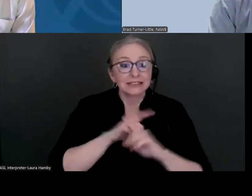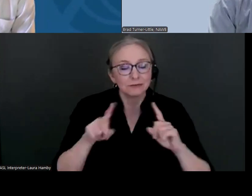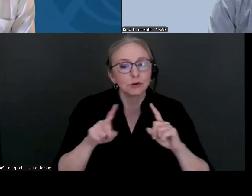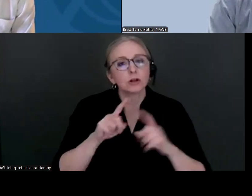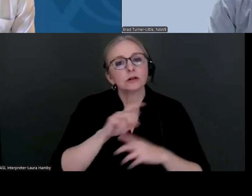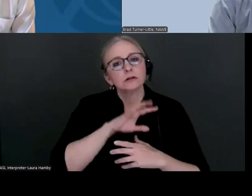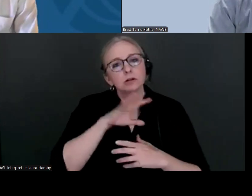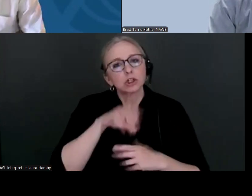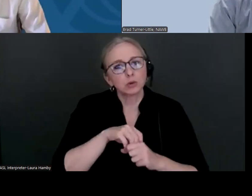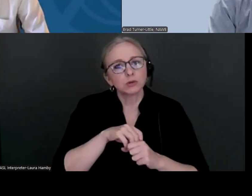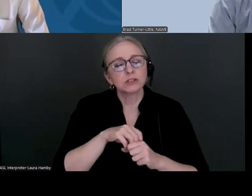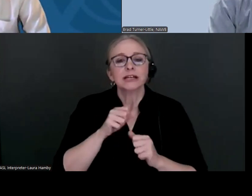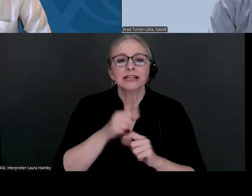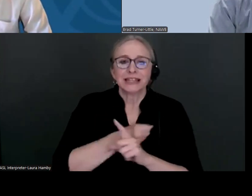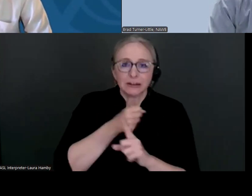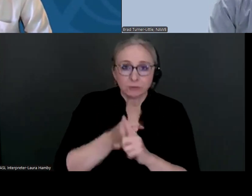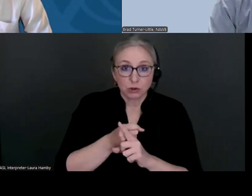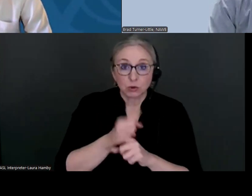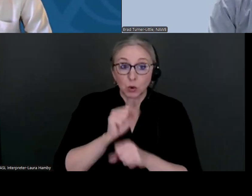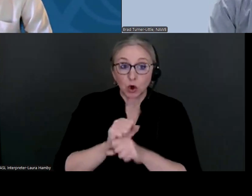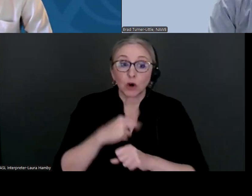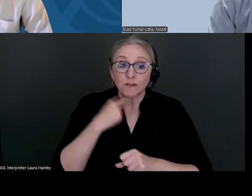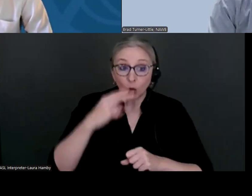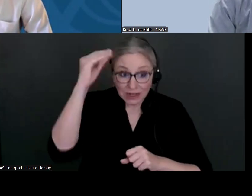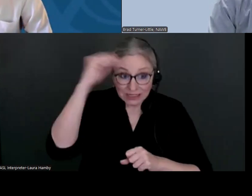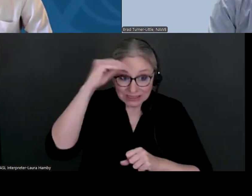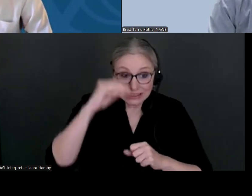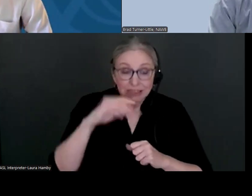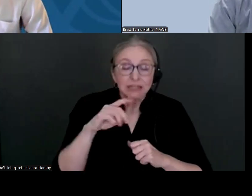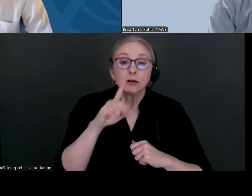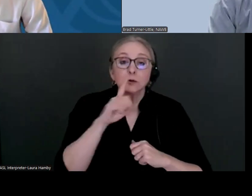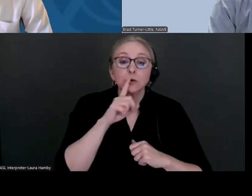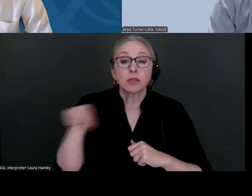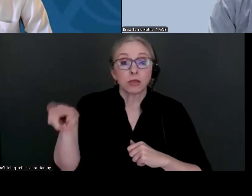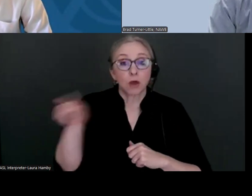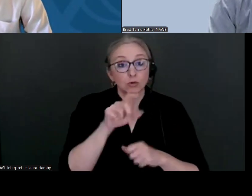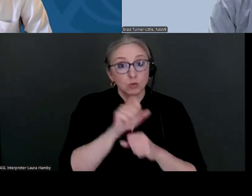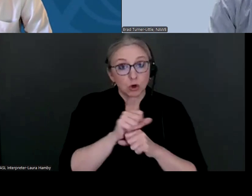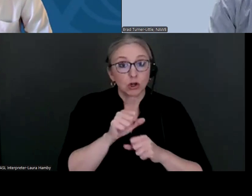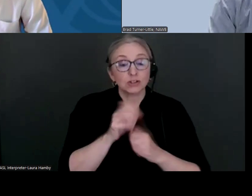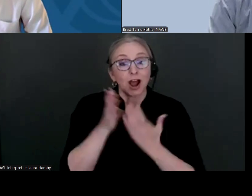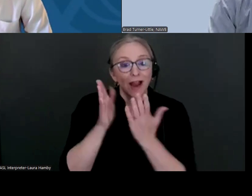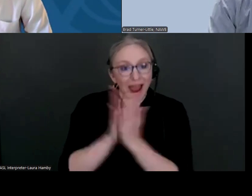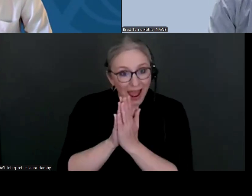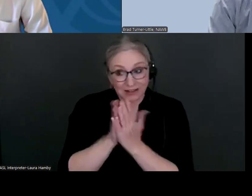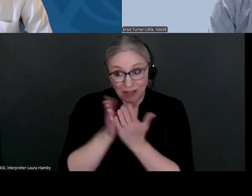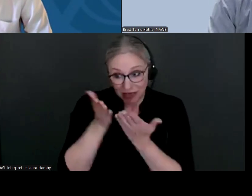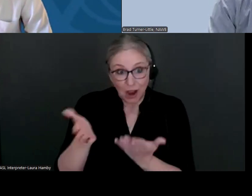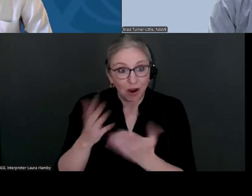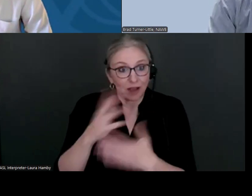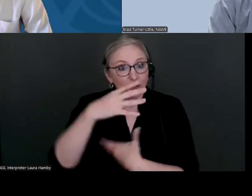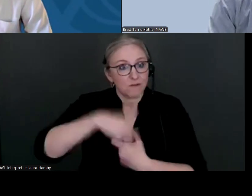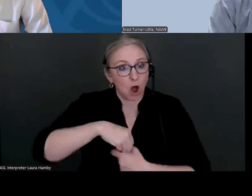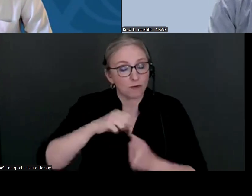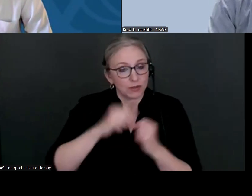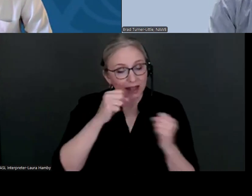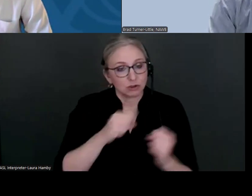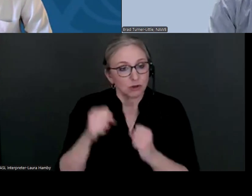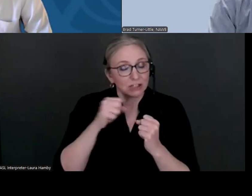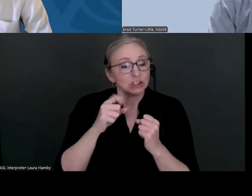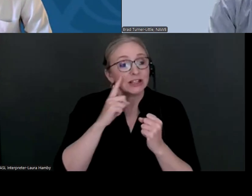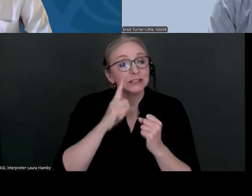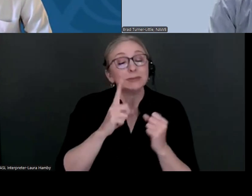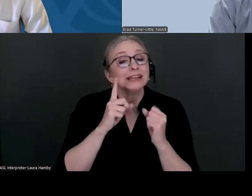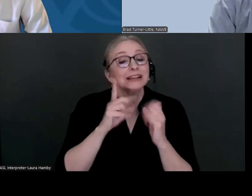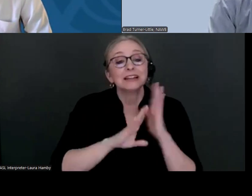with the influence of worker voice and making sure that workers are at the table where the sector strategy is being developed to address